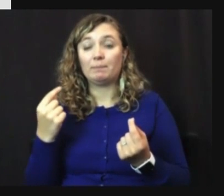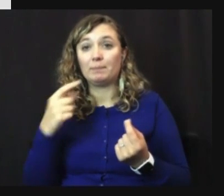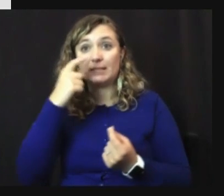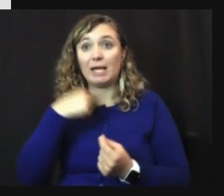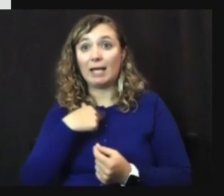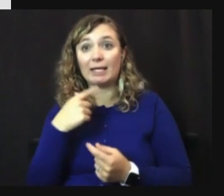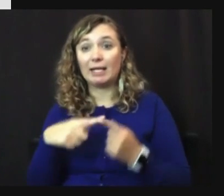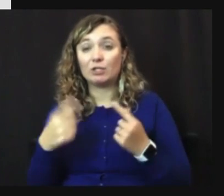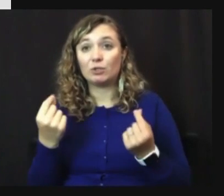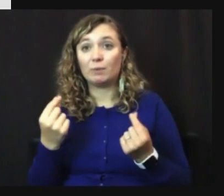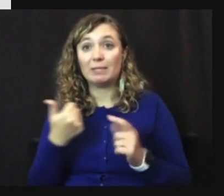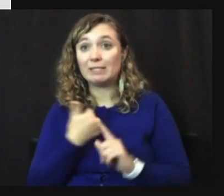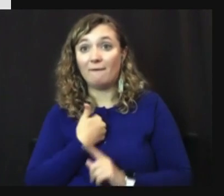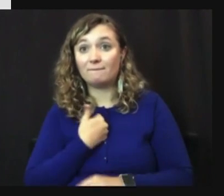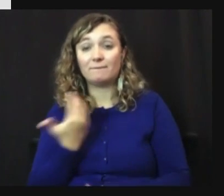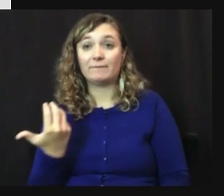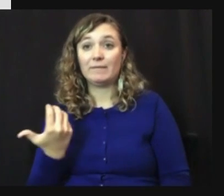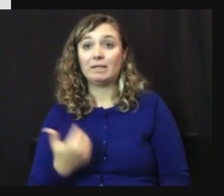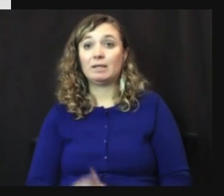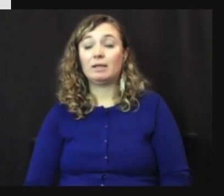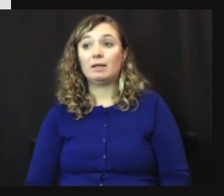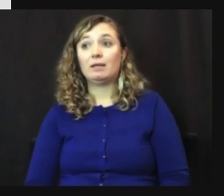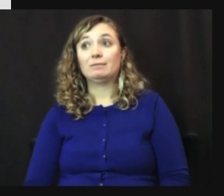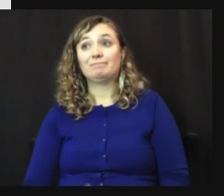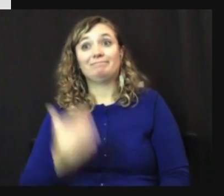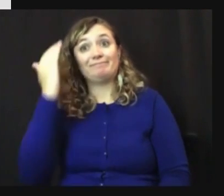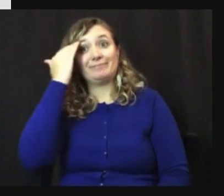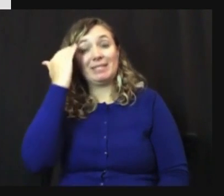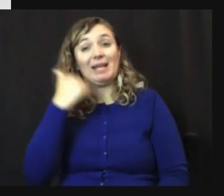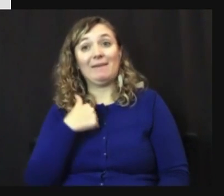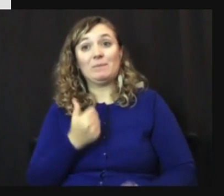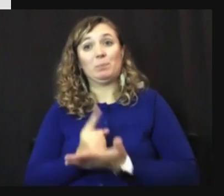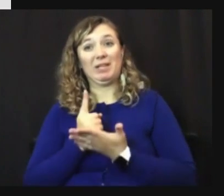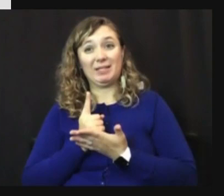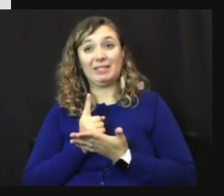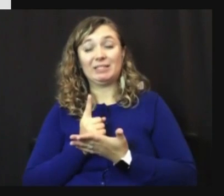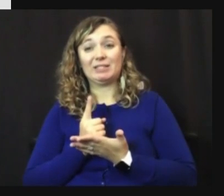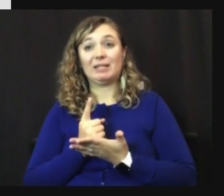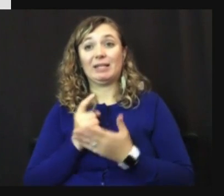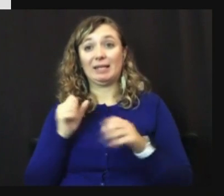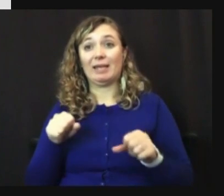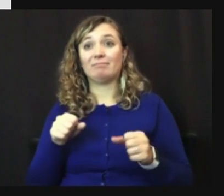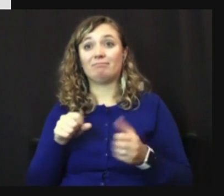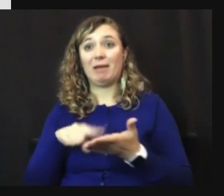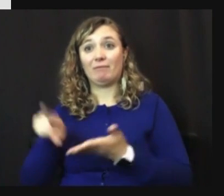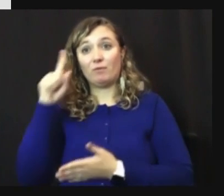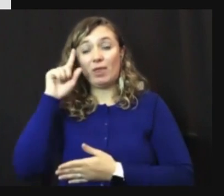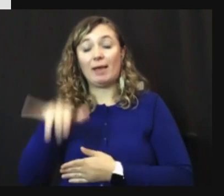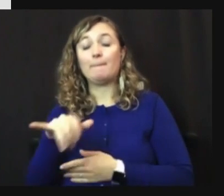myself. Now, I recognize that I have the privilege of that, but you can also